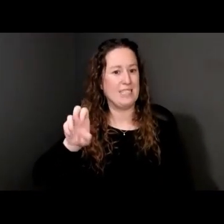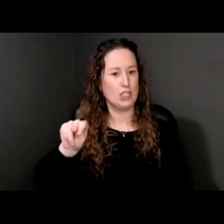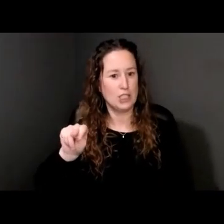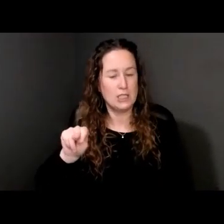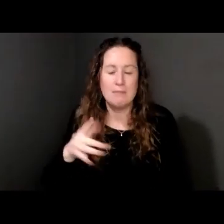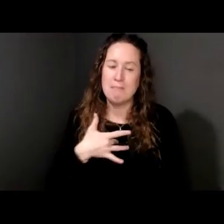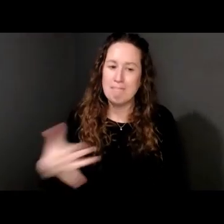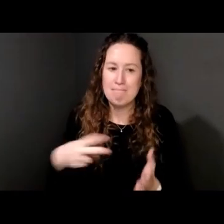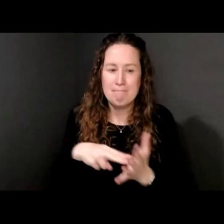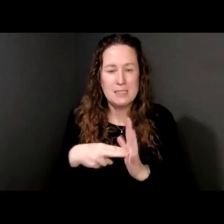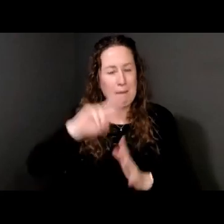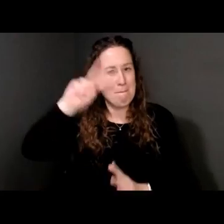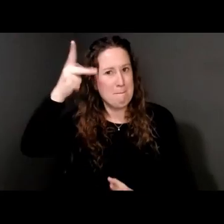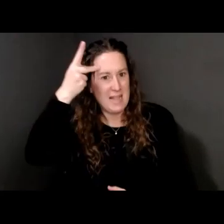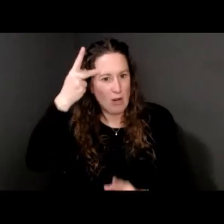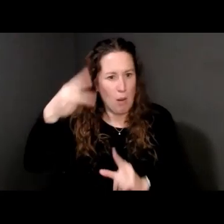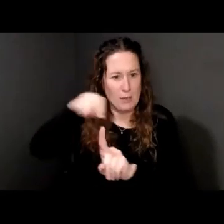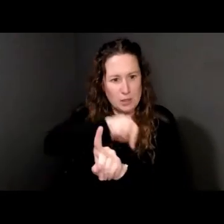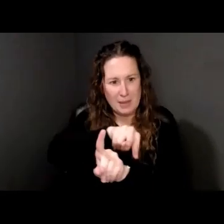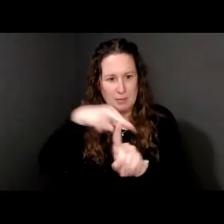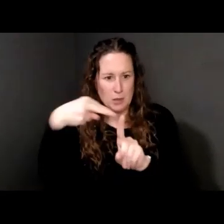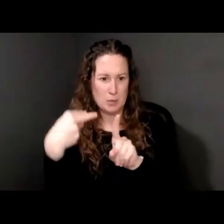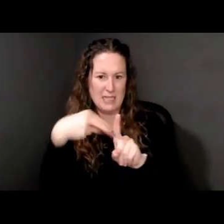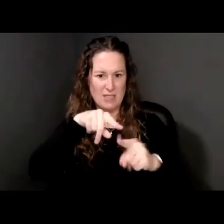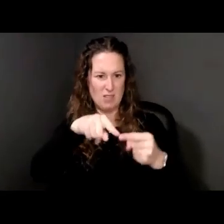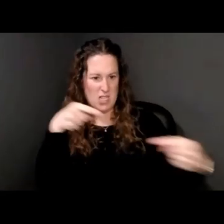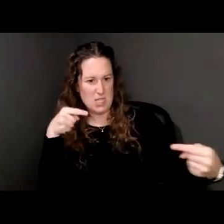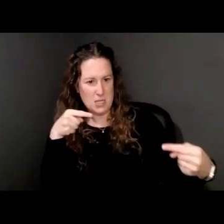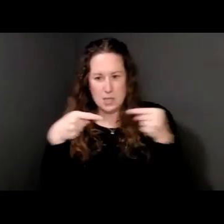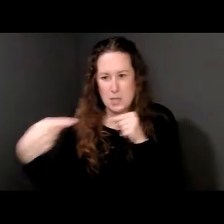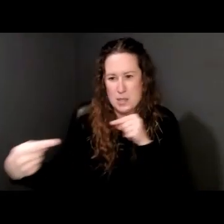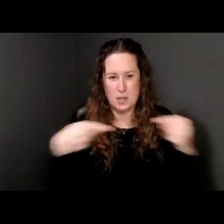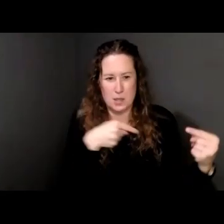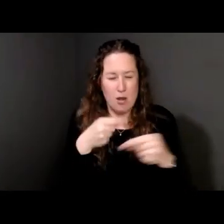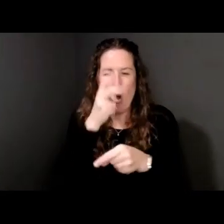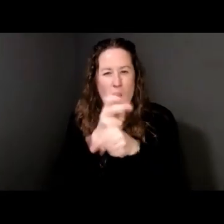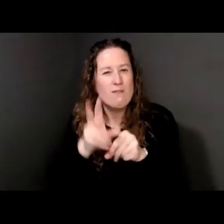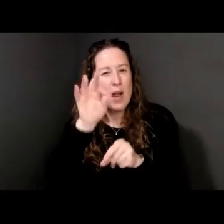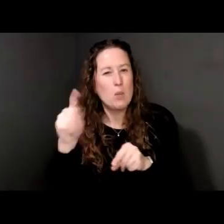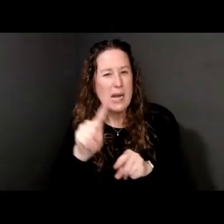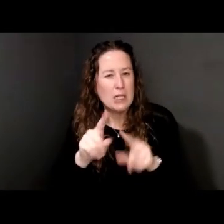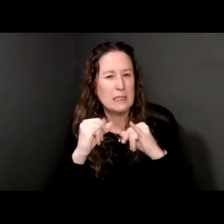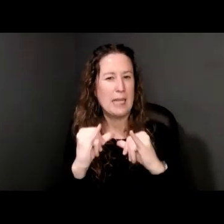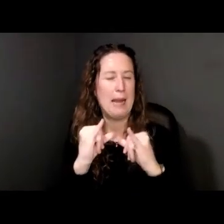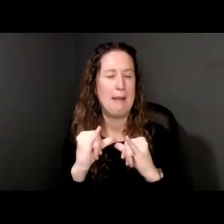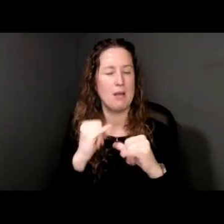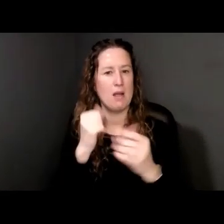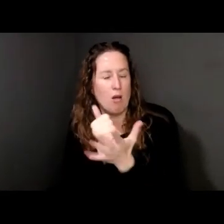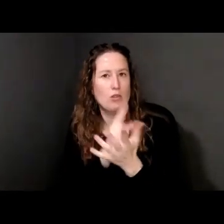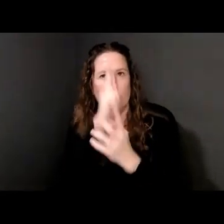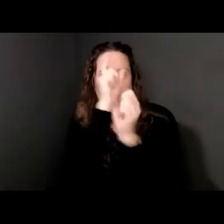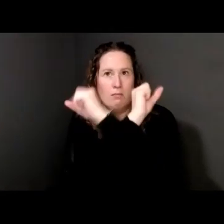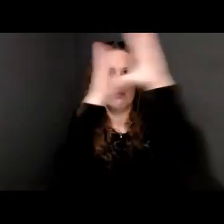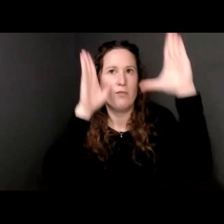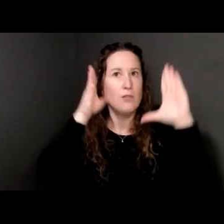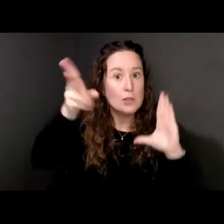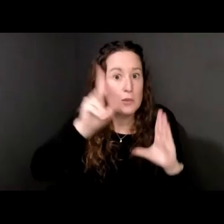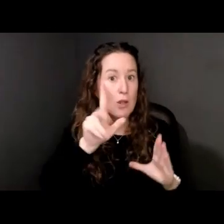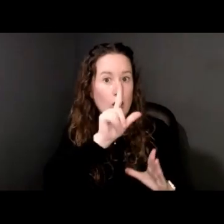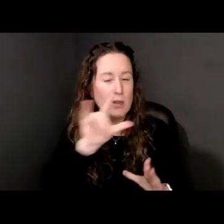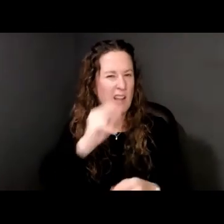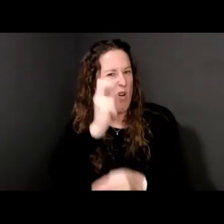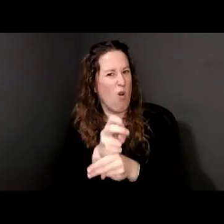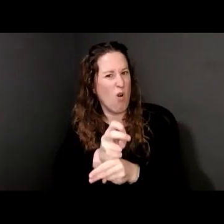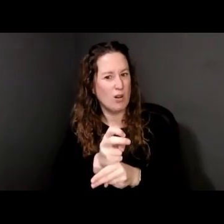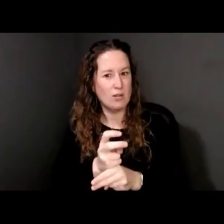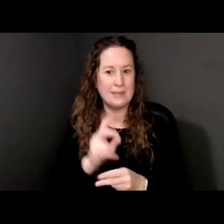political perspectives are having a hard time finding common ground to achieve a vision of the future. So that's not